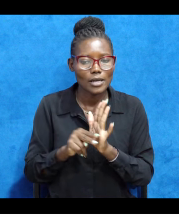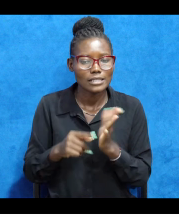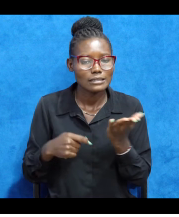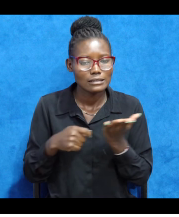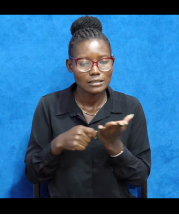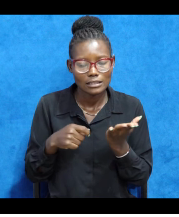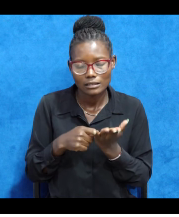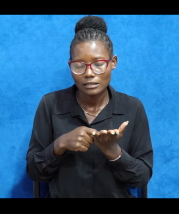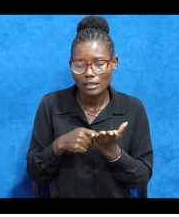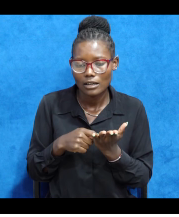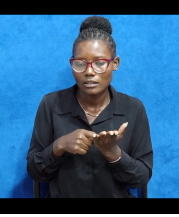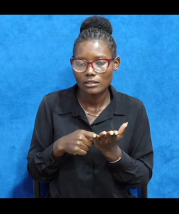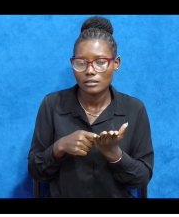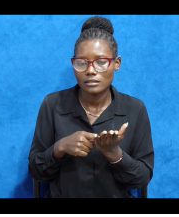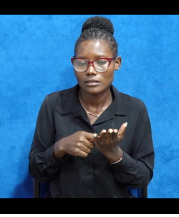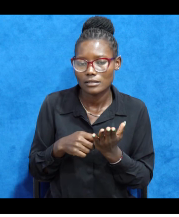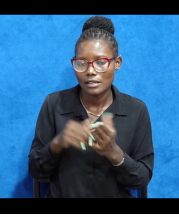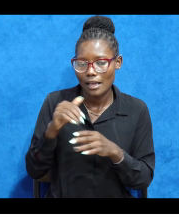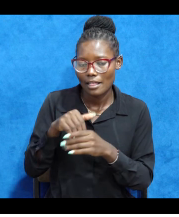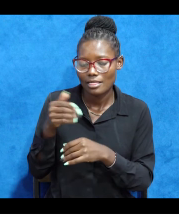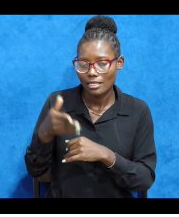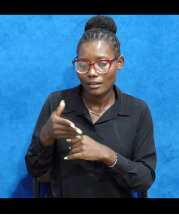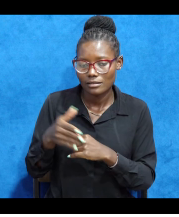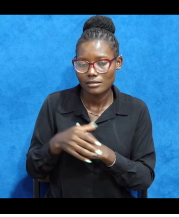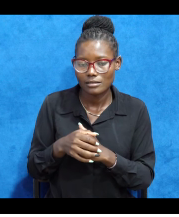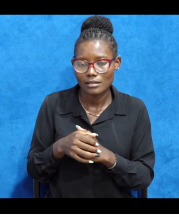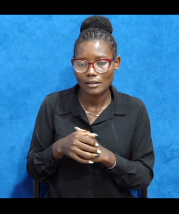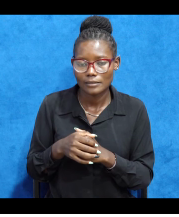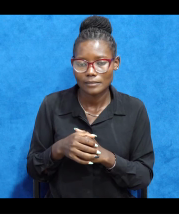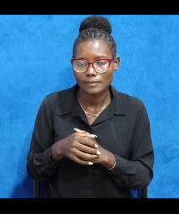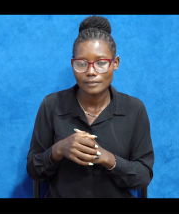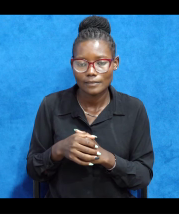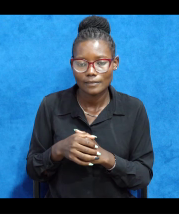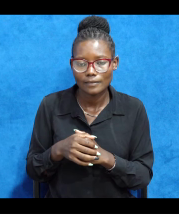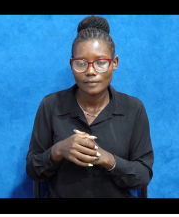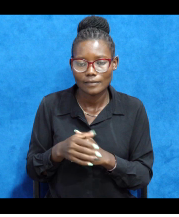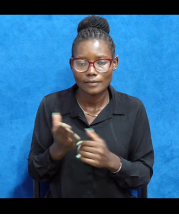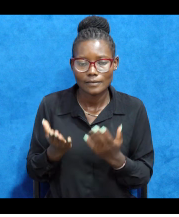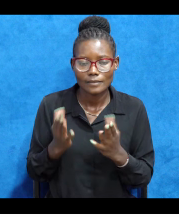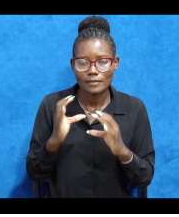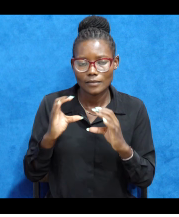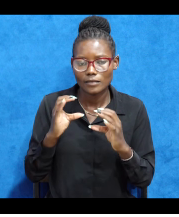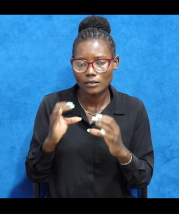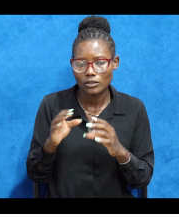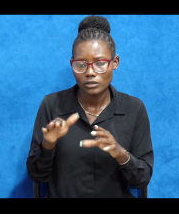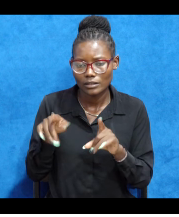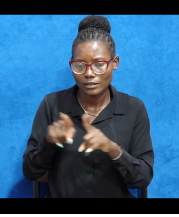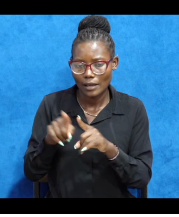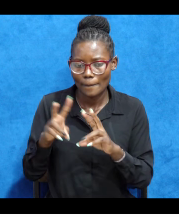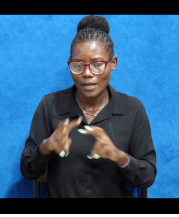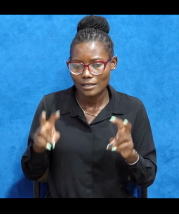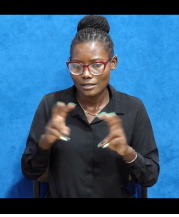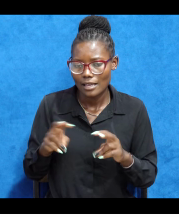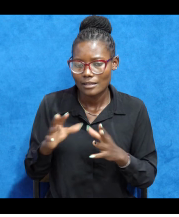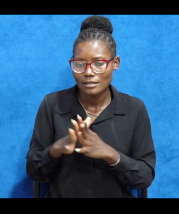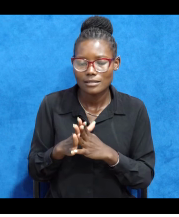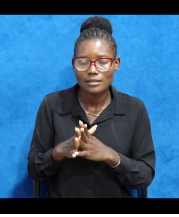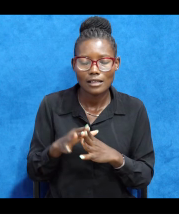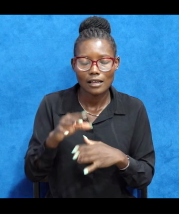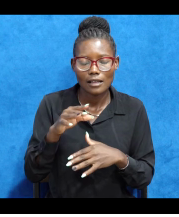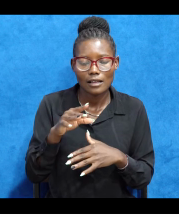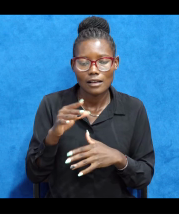weightlifter is going to be utilizing that phosphocreatine system. They're going to be high output, very high rate of force development,